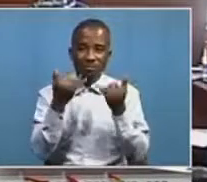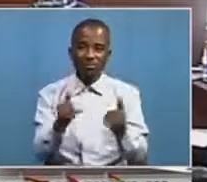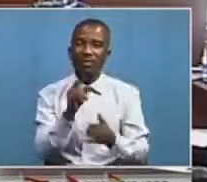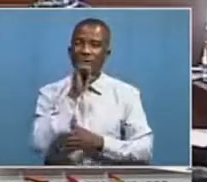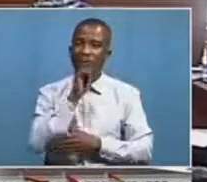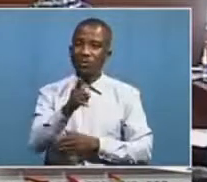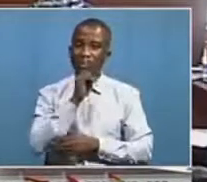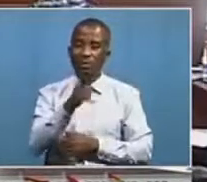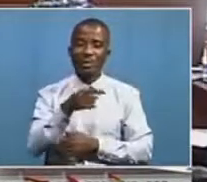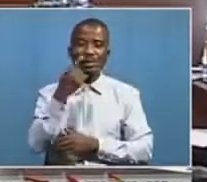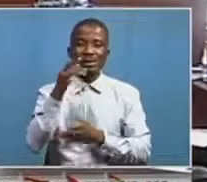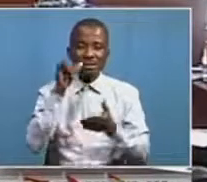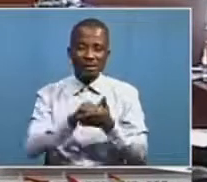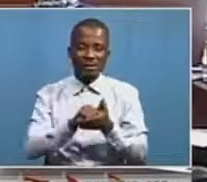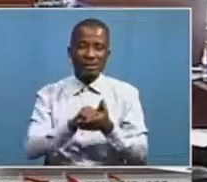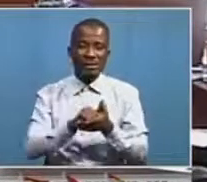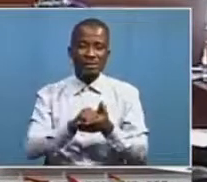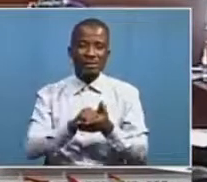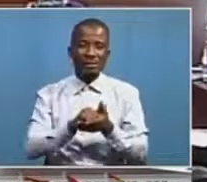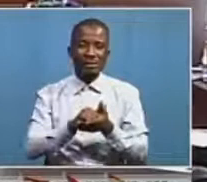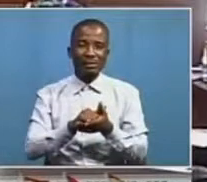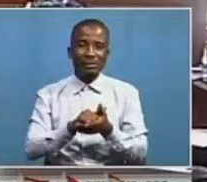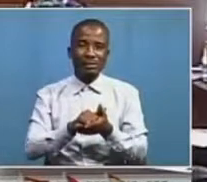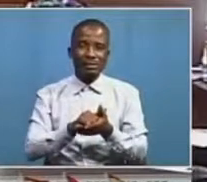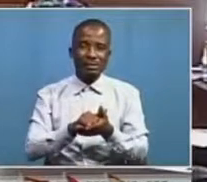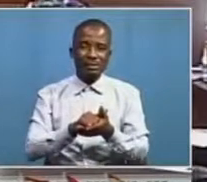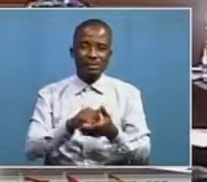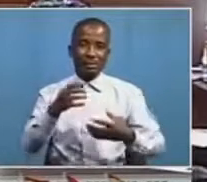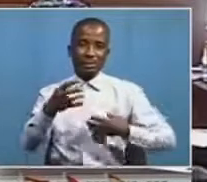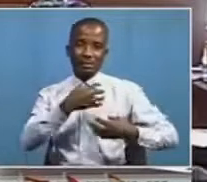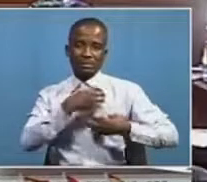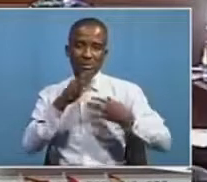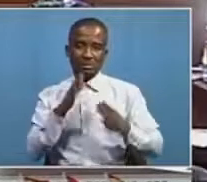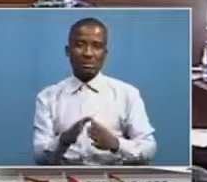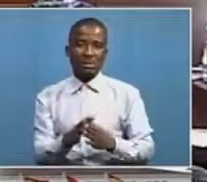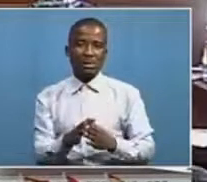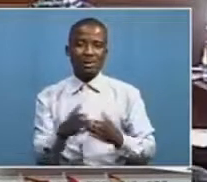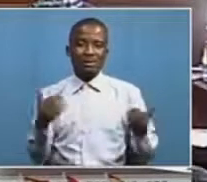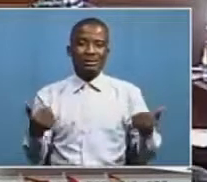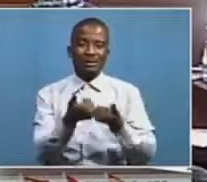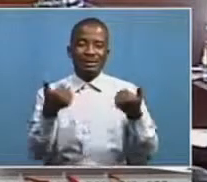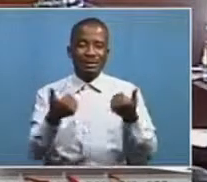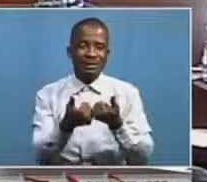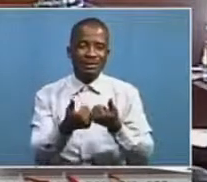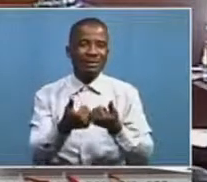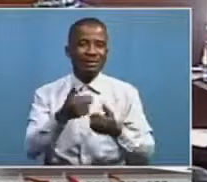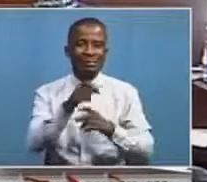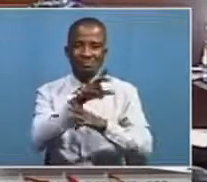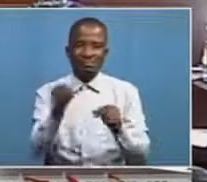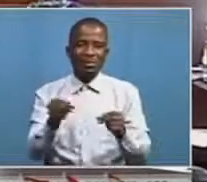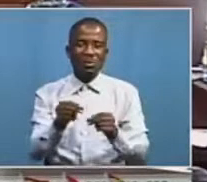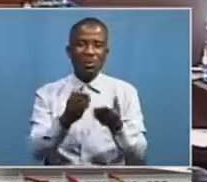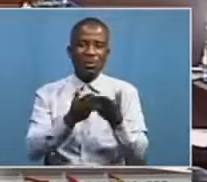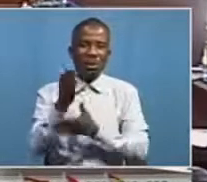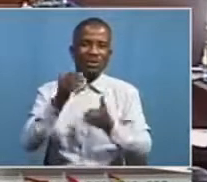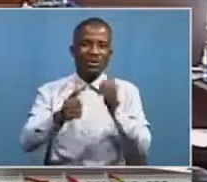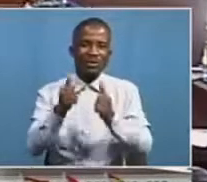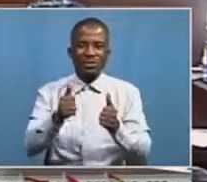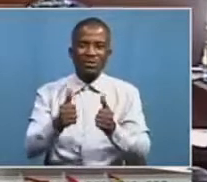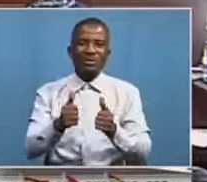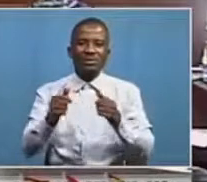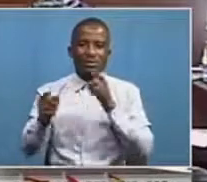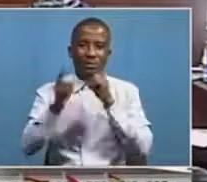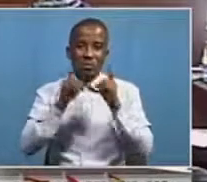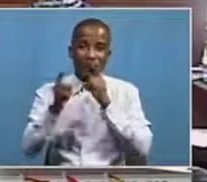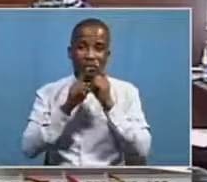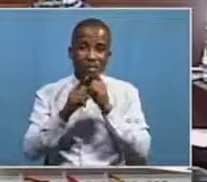emphatically concluded that the petitioner has neither challenged the conduct of the election itself nor its validity, so his action is